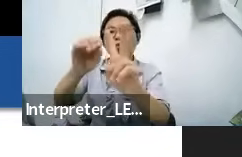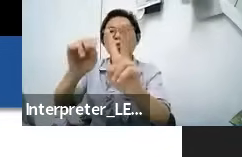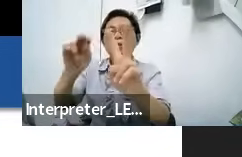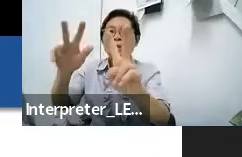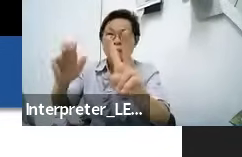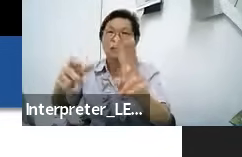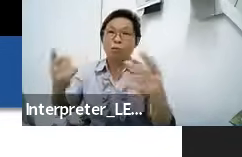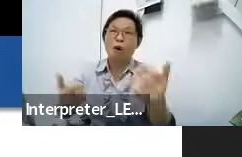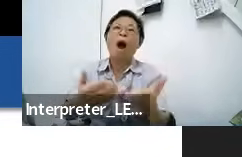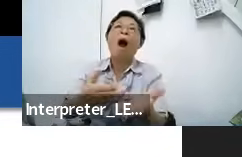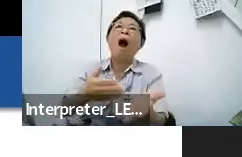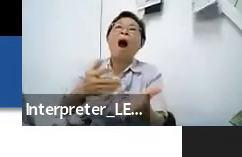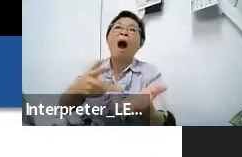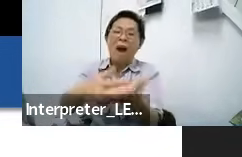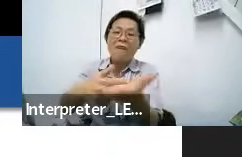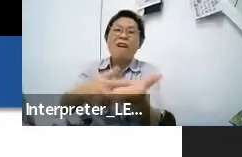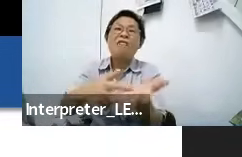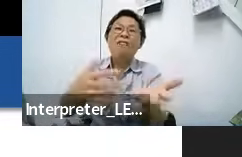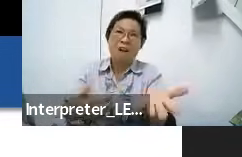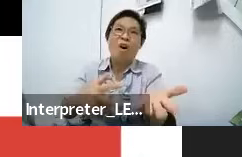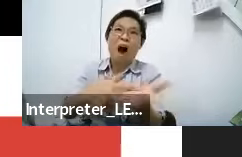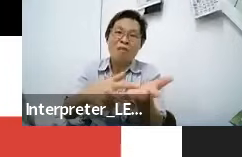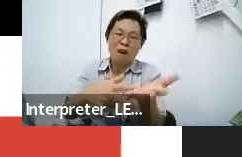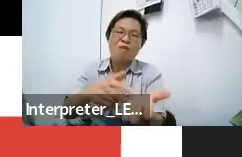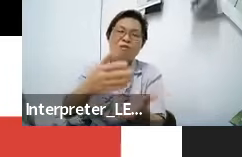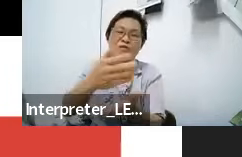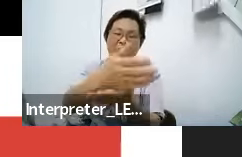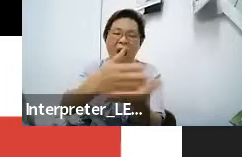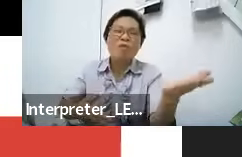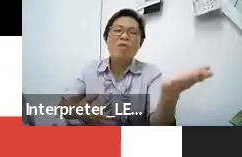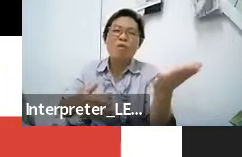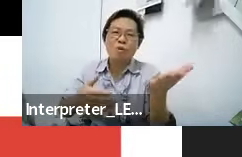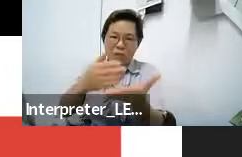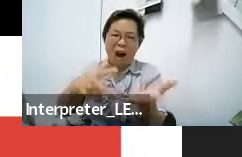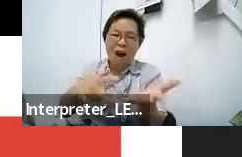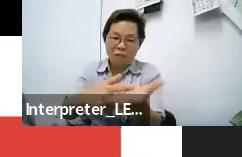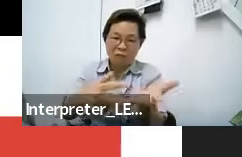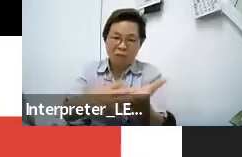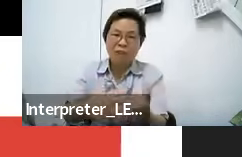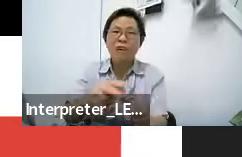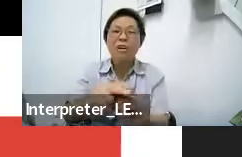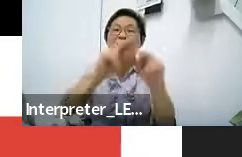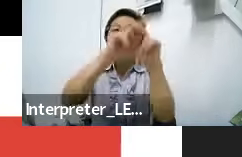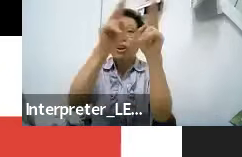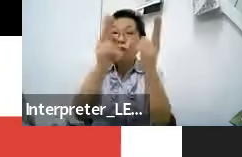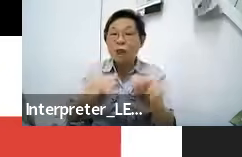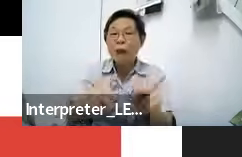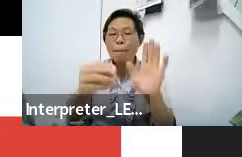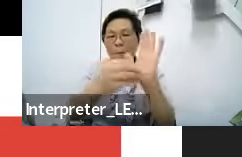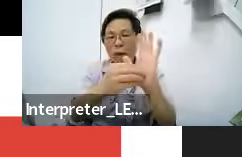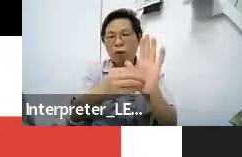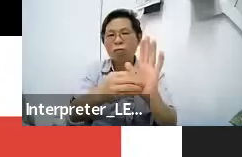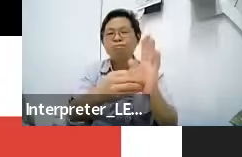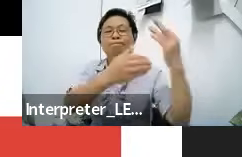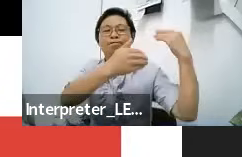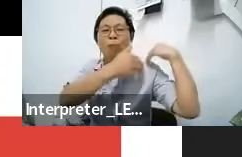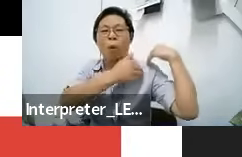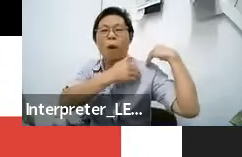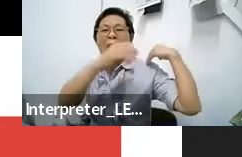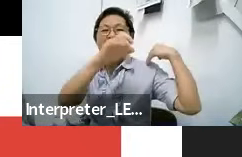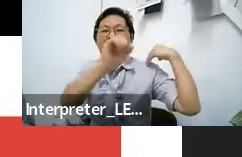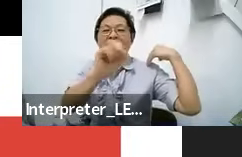through. Next slide, please. So UNESCO Bangkok is the mandate holder for SDG